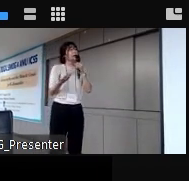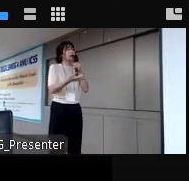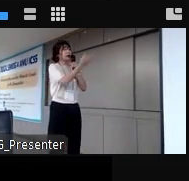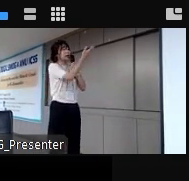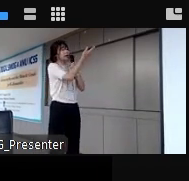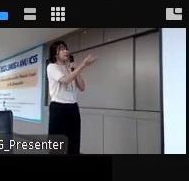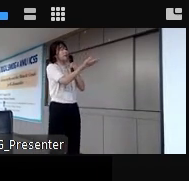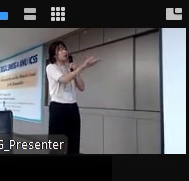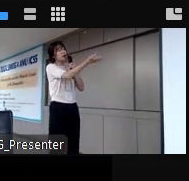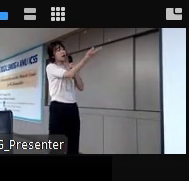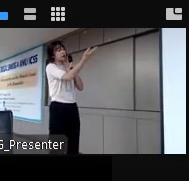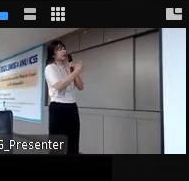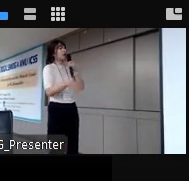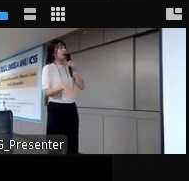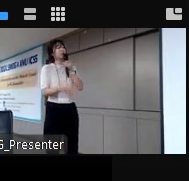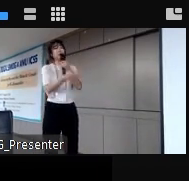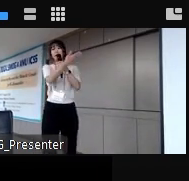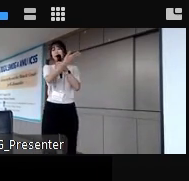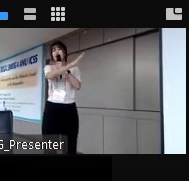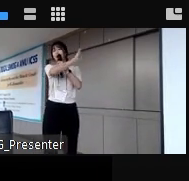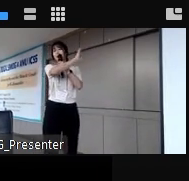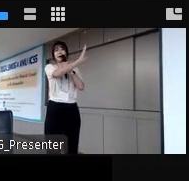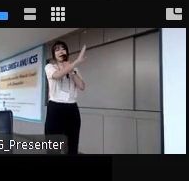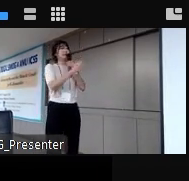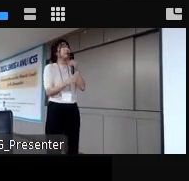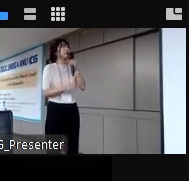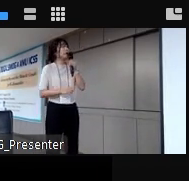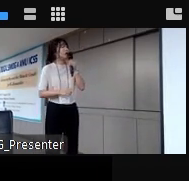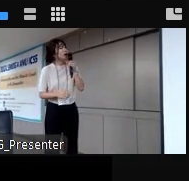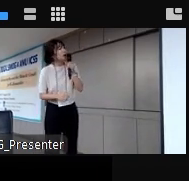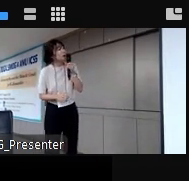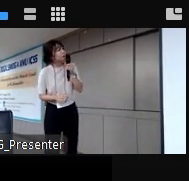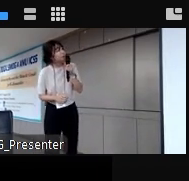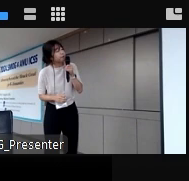the idea would be as follows. So 25, a very simple